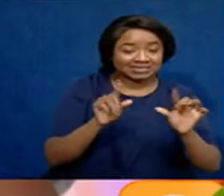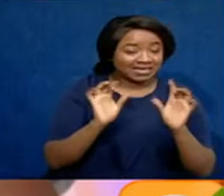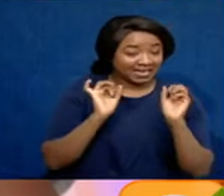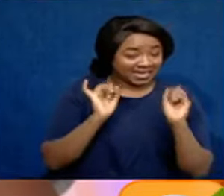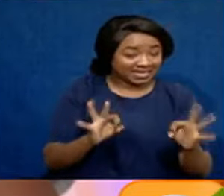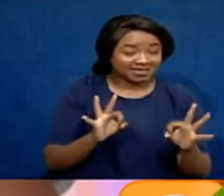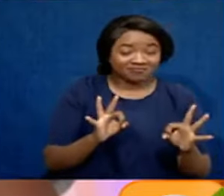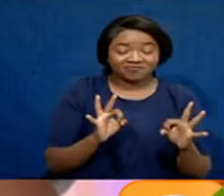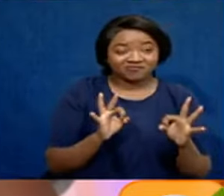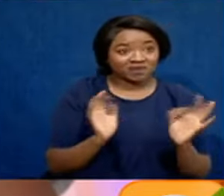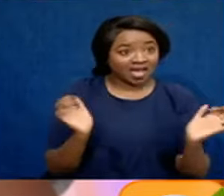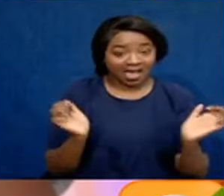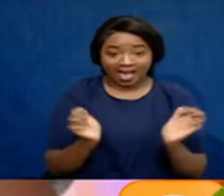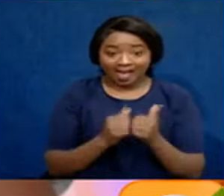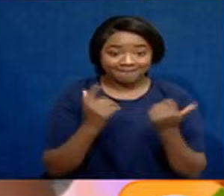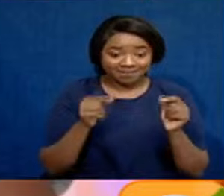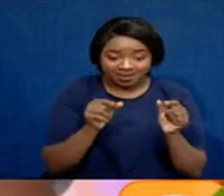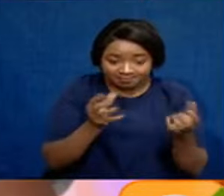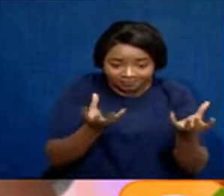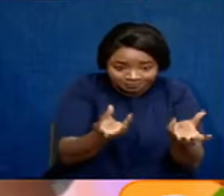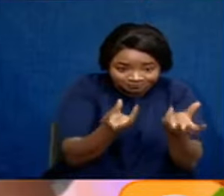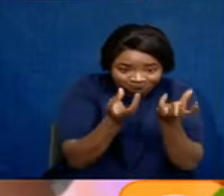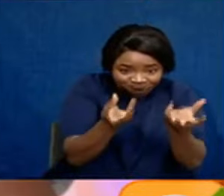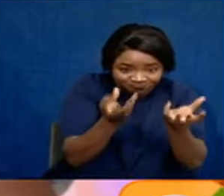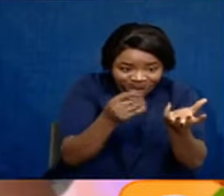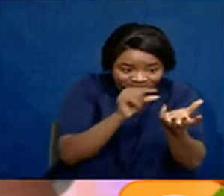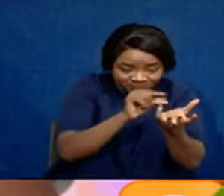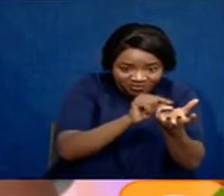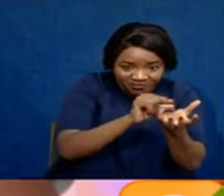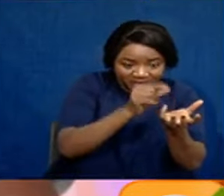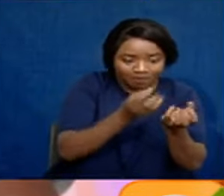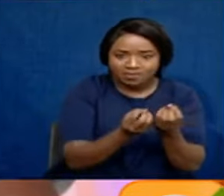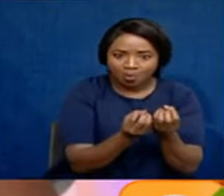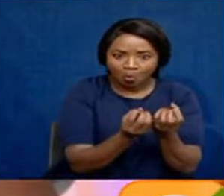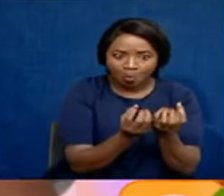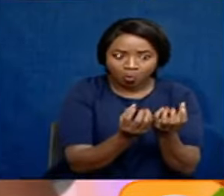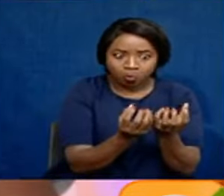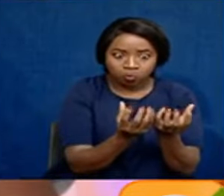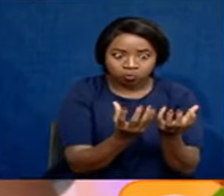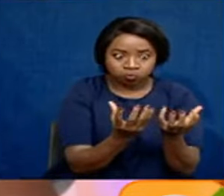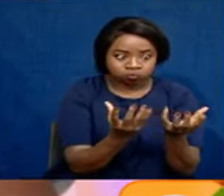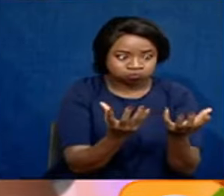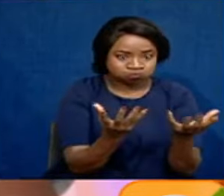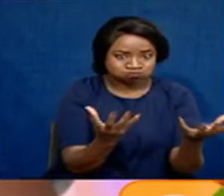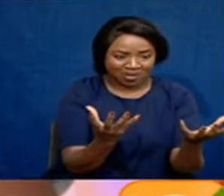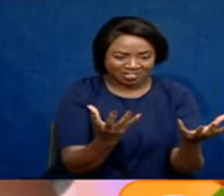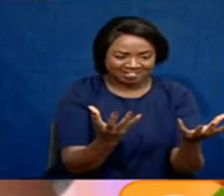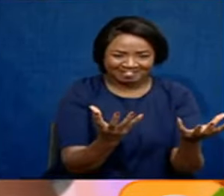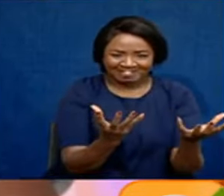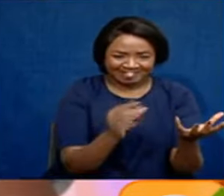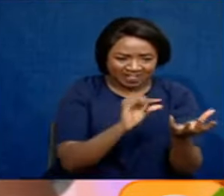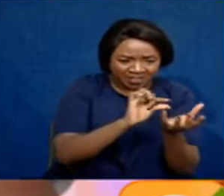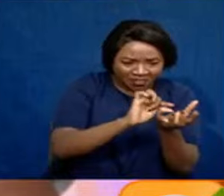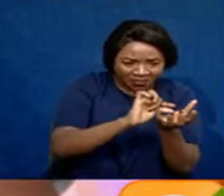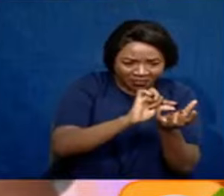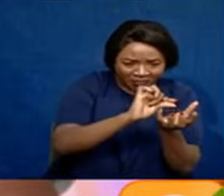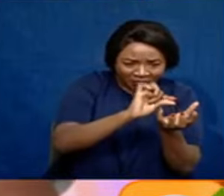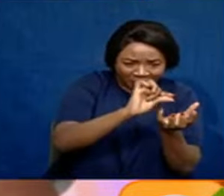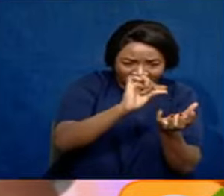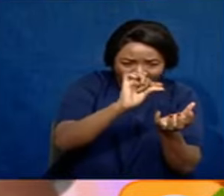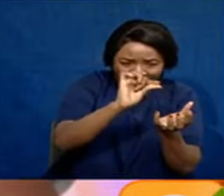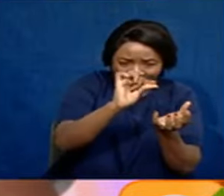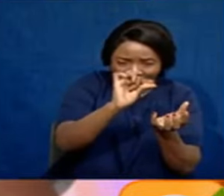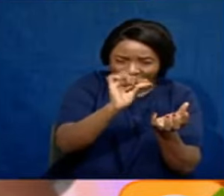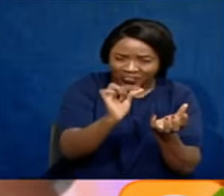there's an abnormality of the prostate, an enlargement, it will make that pathway narrow,